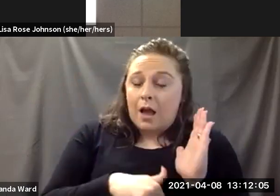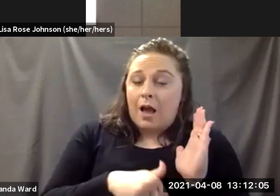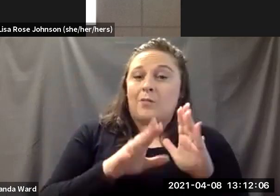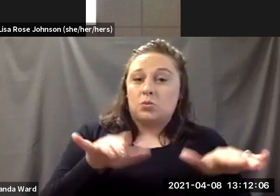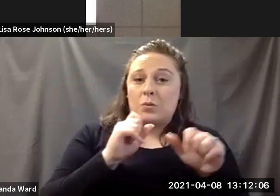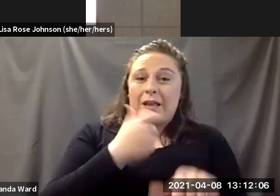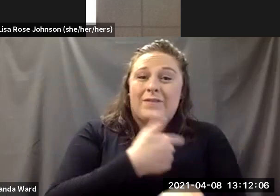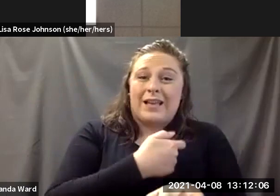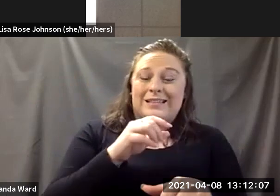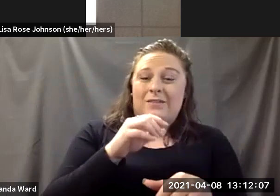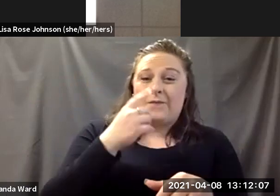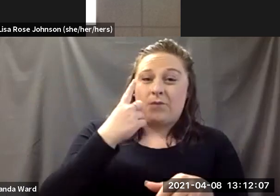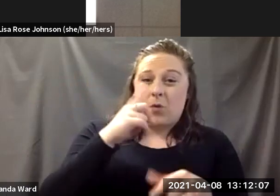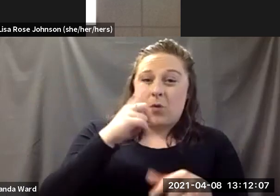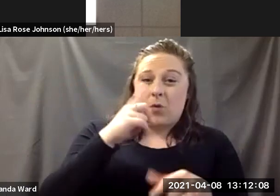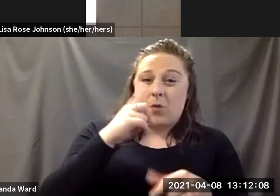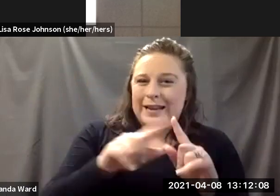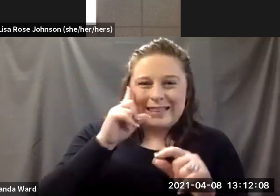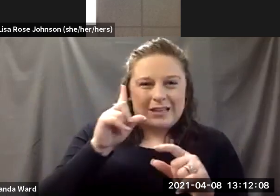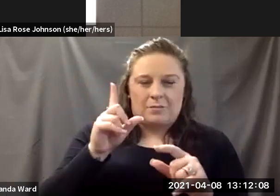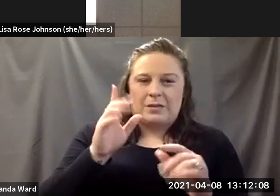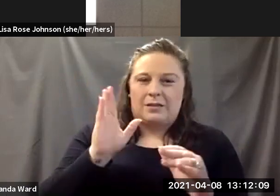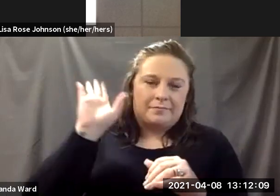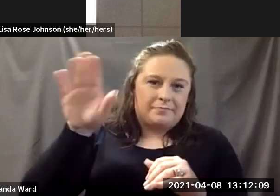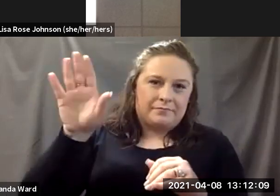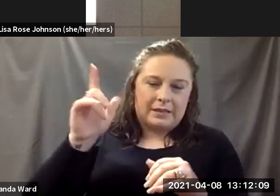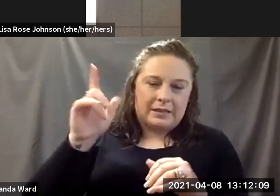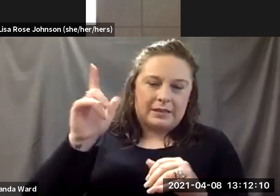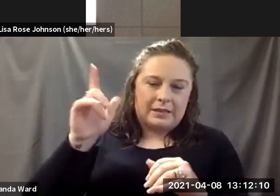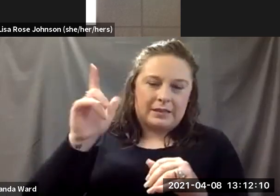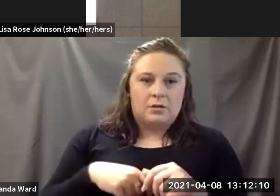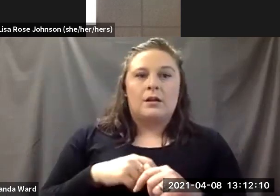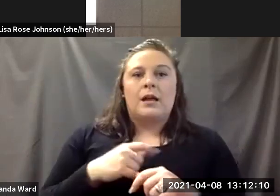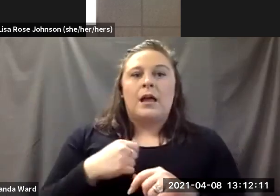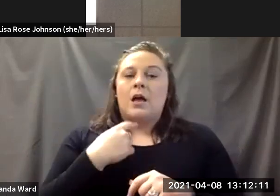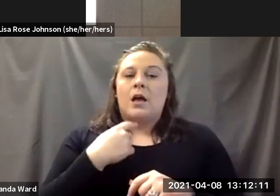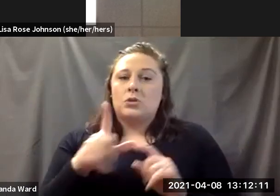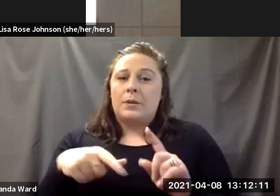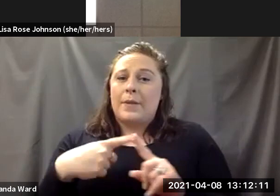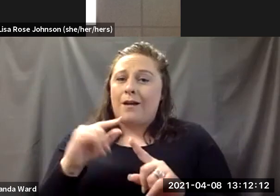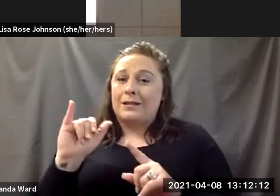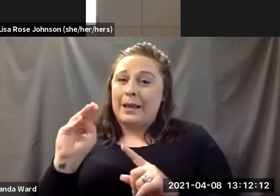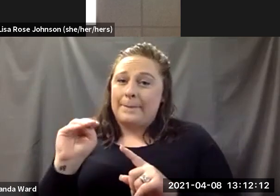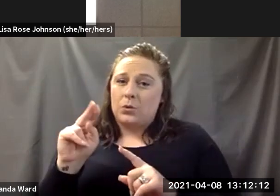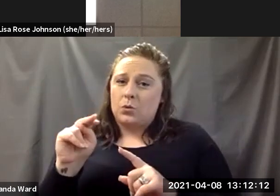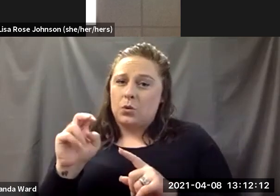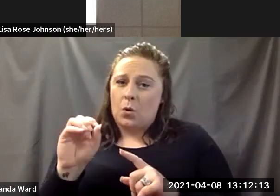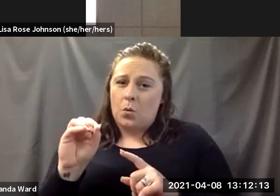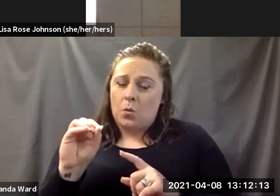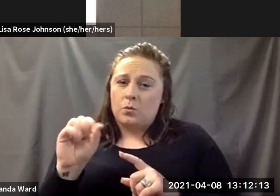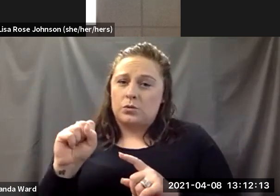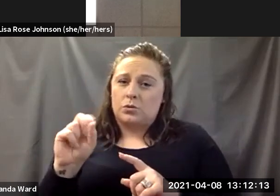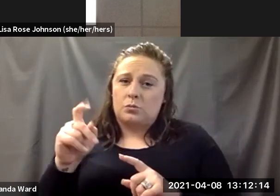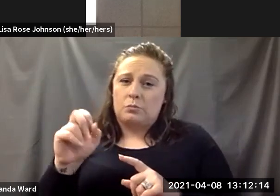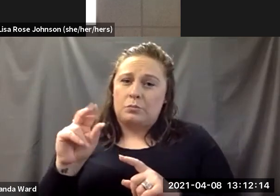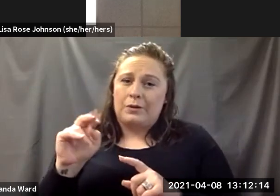but I really think we're going to be dealing with that a little bit further out. And then I already told you about immunosuppressed individuals, that they are eligible but